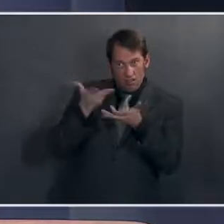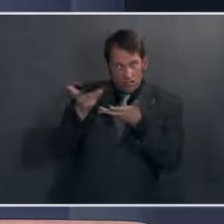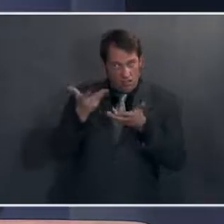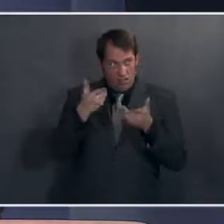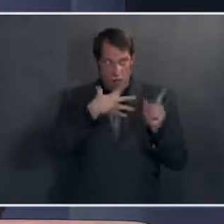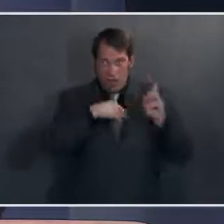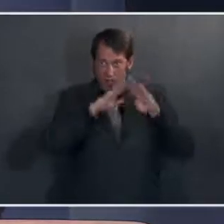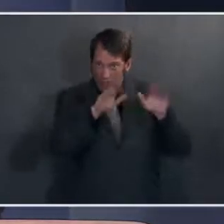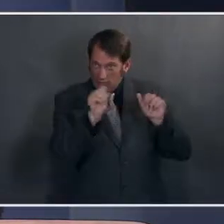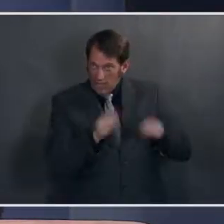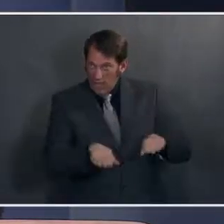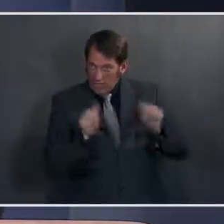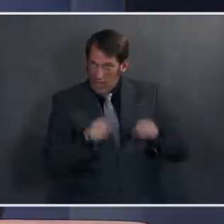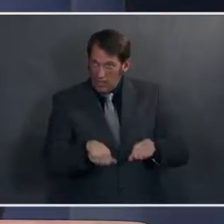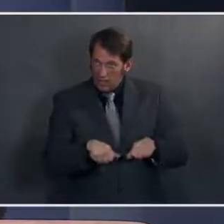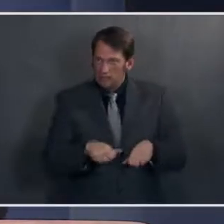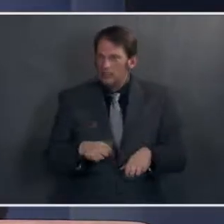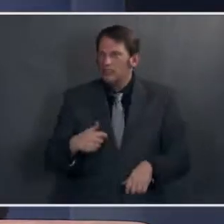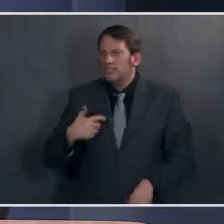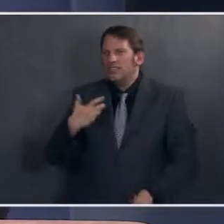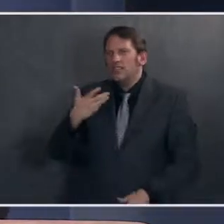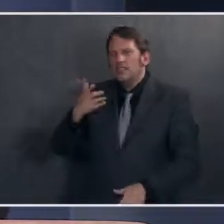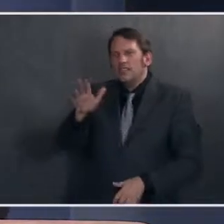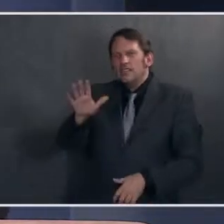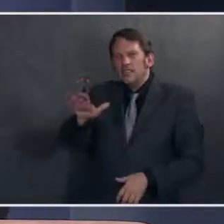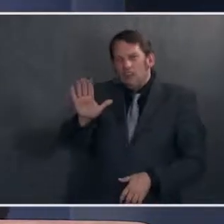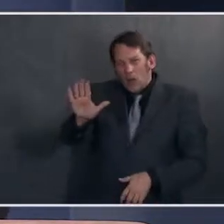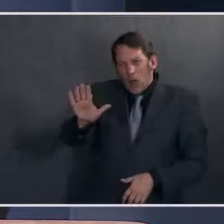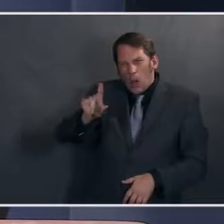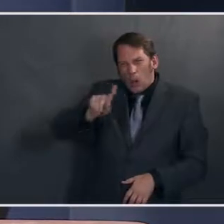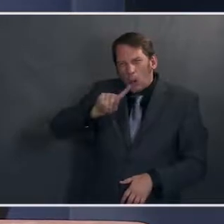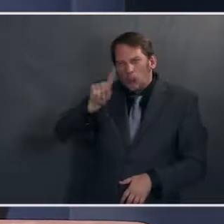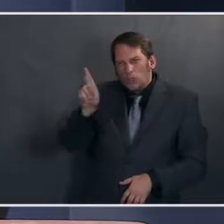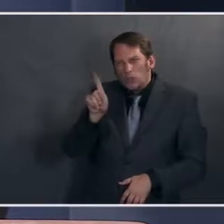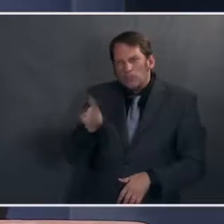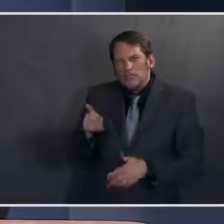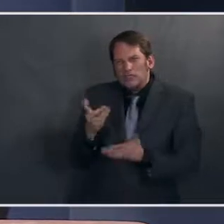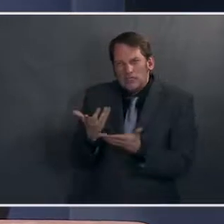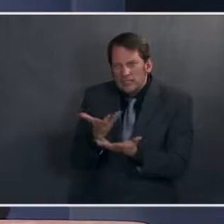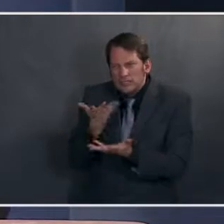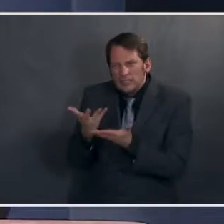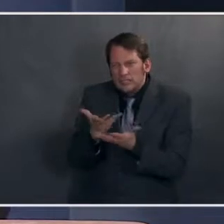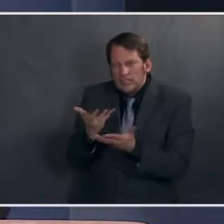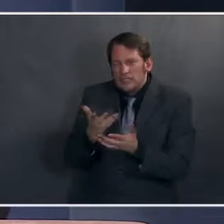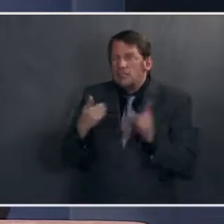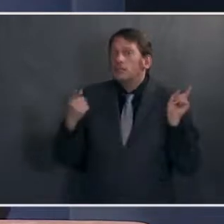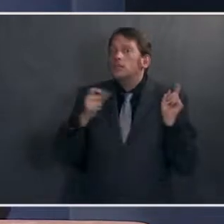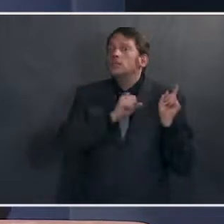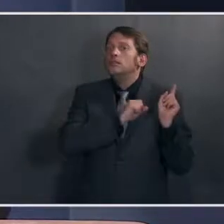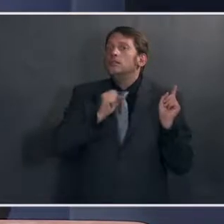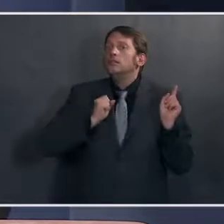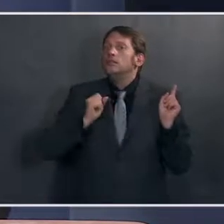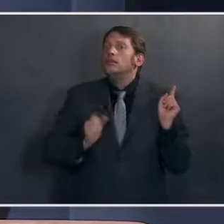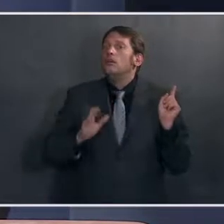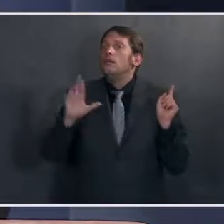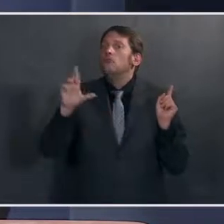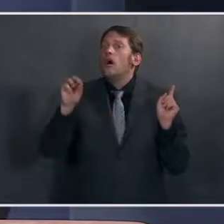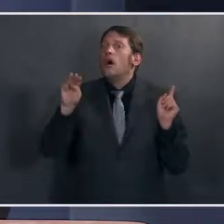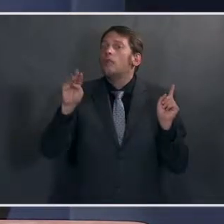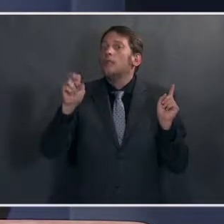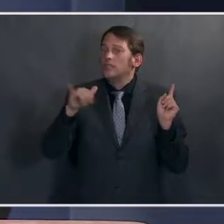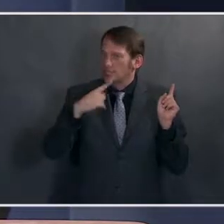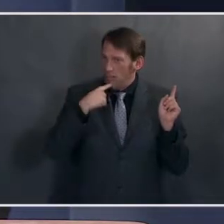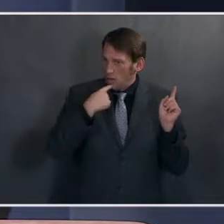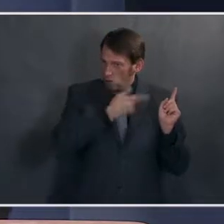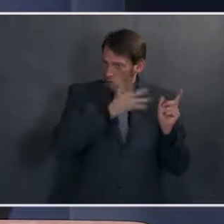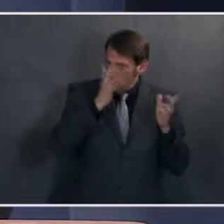I guess I'm asking you a question, what Senator Romney said about whether they would propose any funding for state and local. He said that the most recent reports